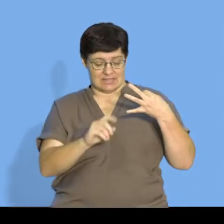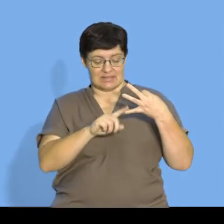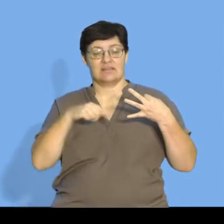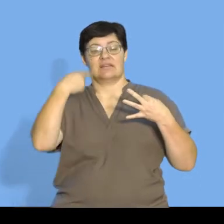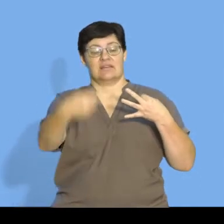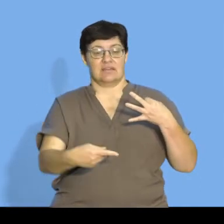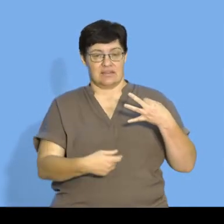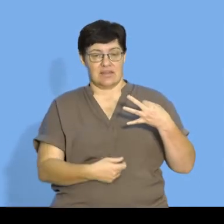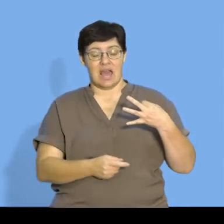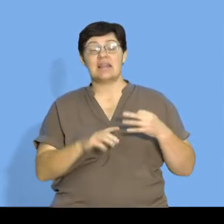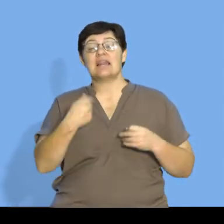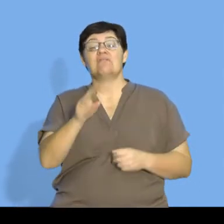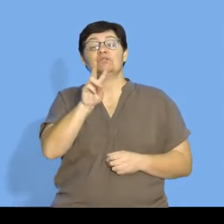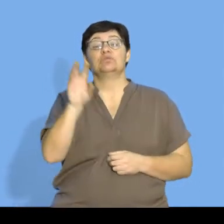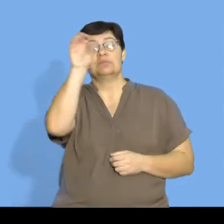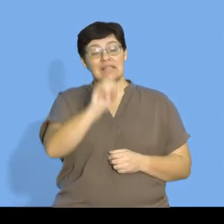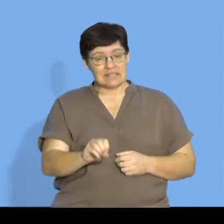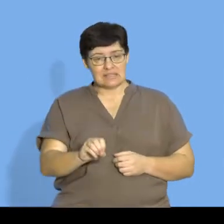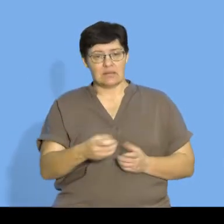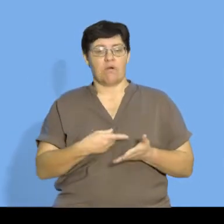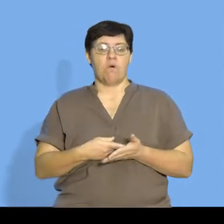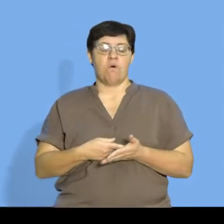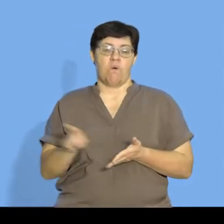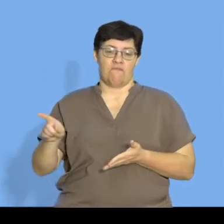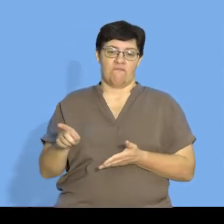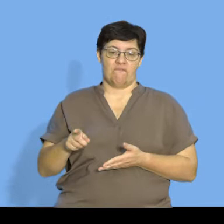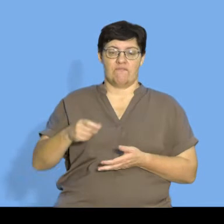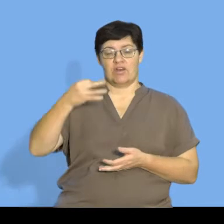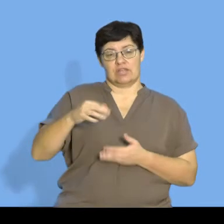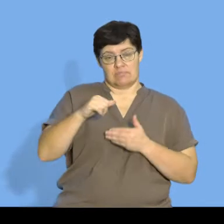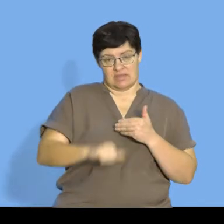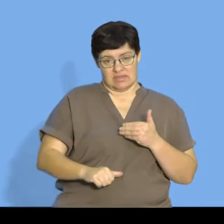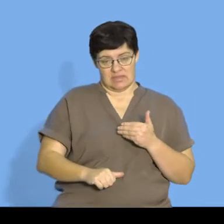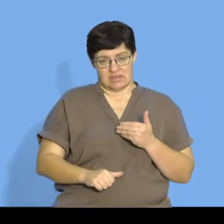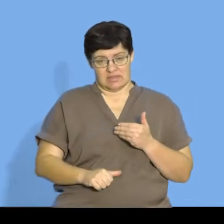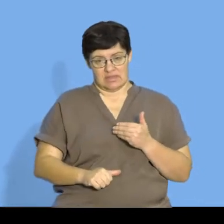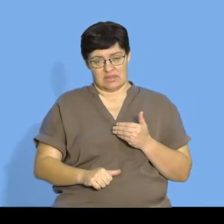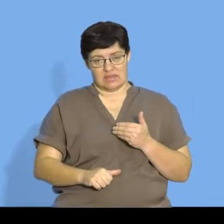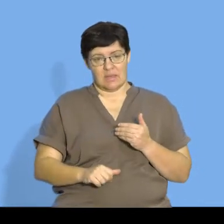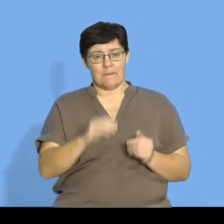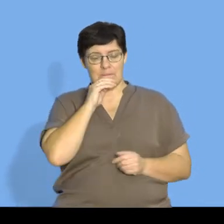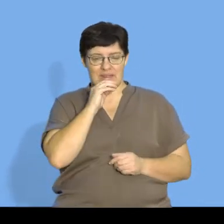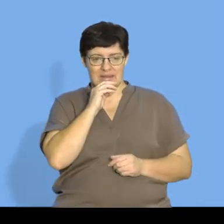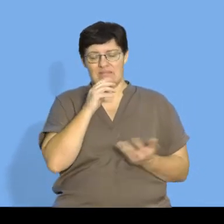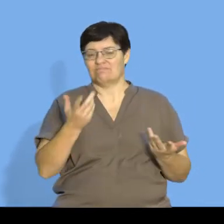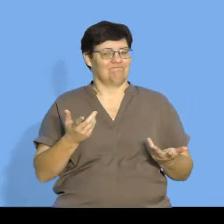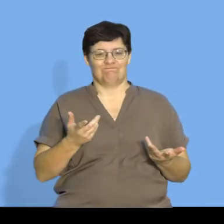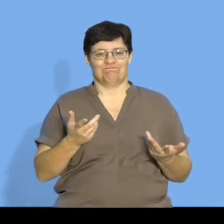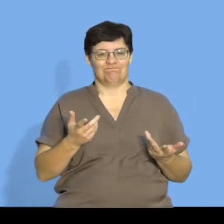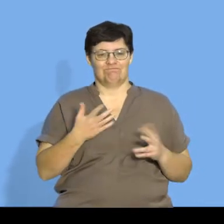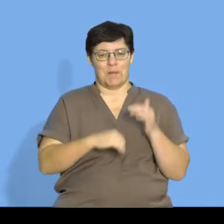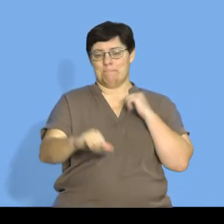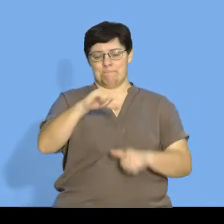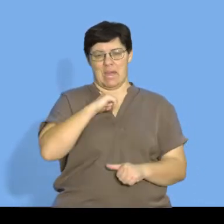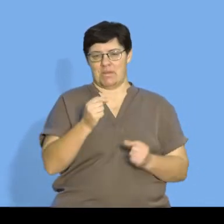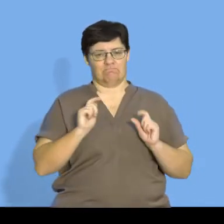following month, and the remaining 2% must be written off in the third month as a bad debt, as an